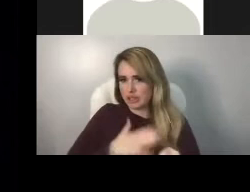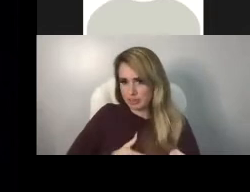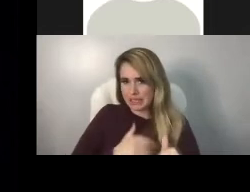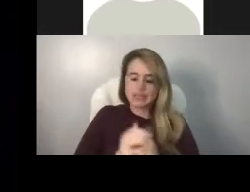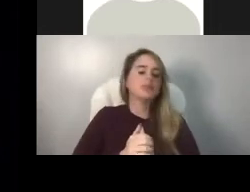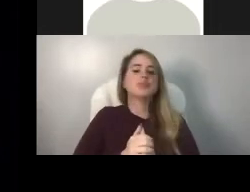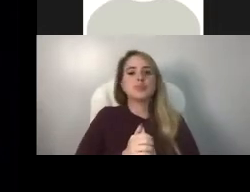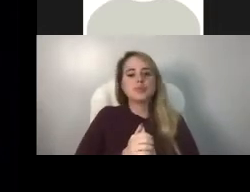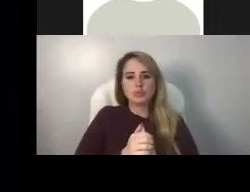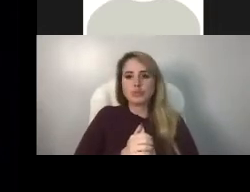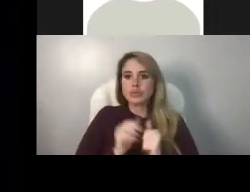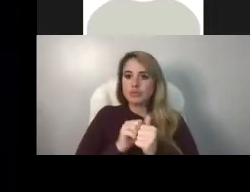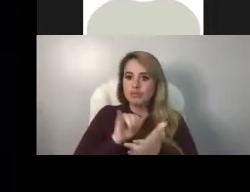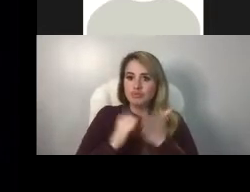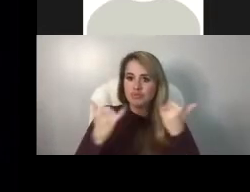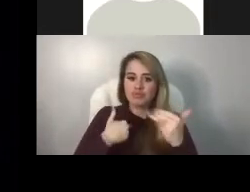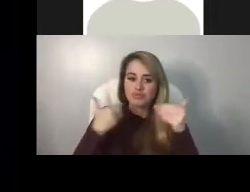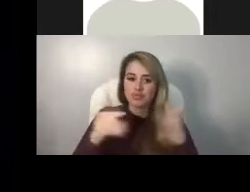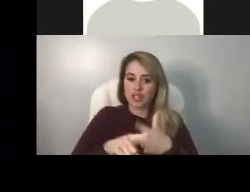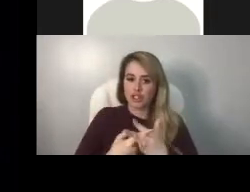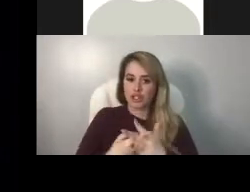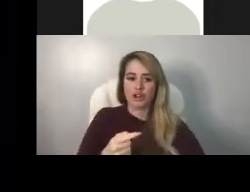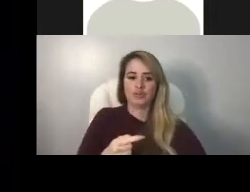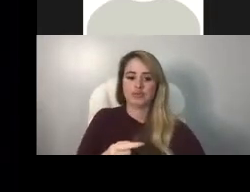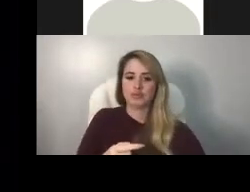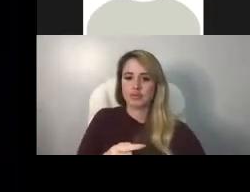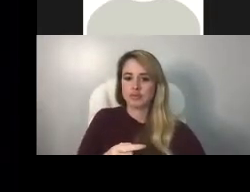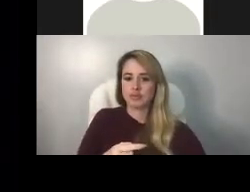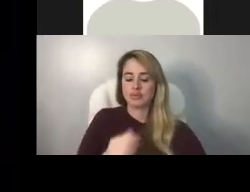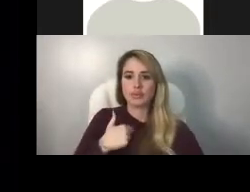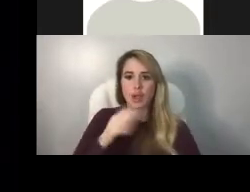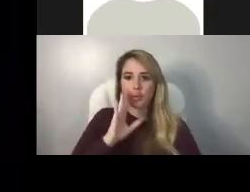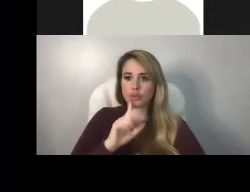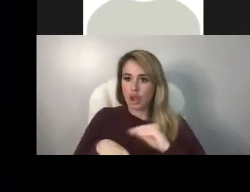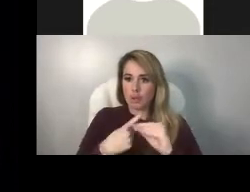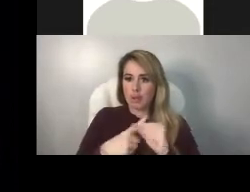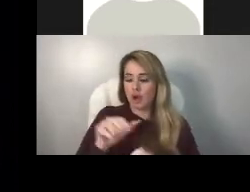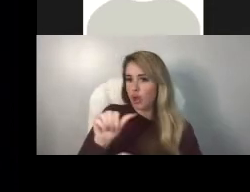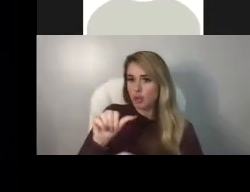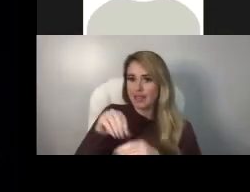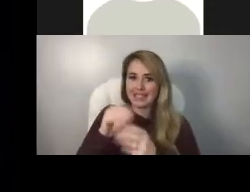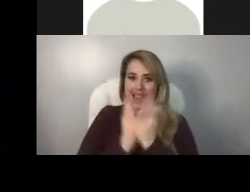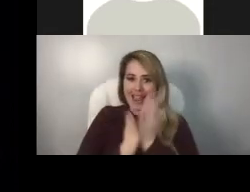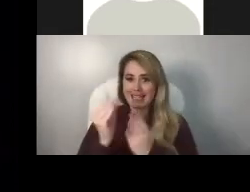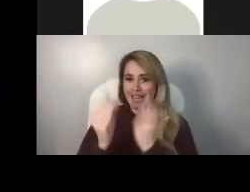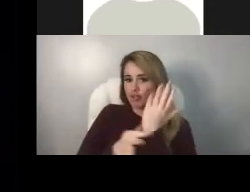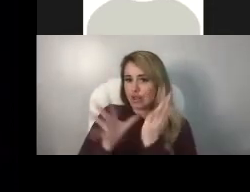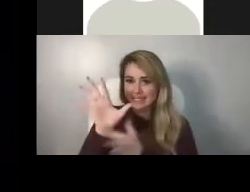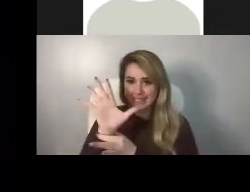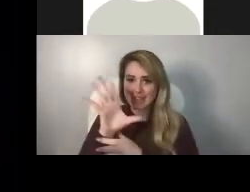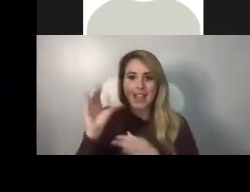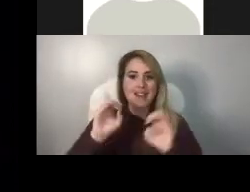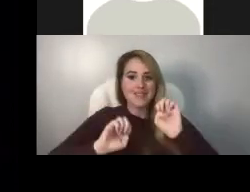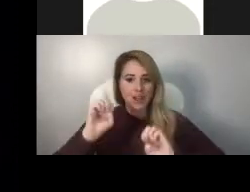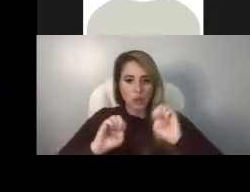that, I'm going to get started. I'm going to talk about arthritis of the hand and wrist and the evaluation